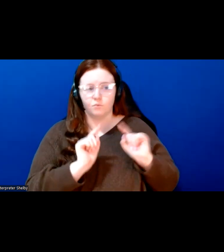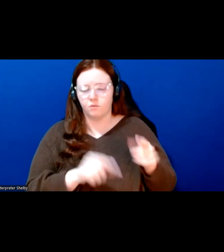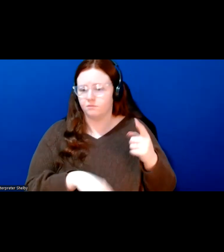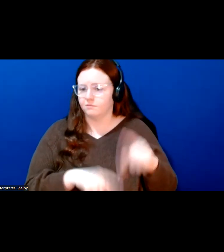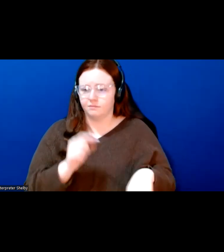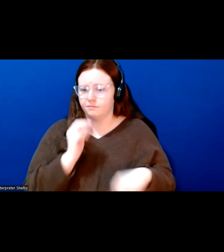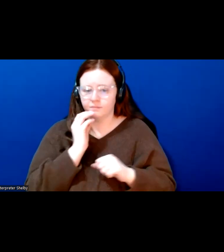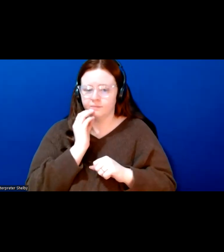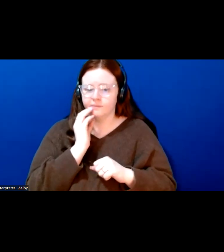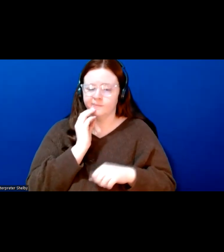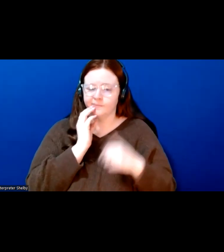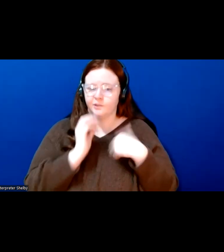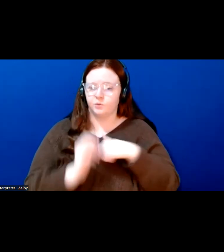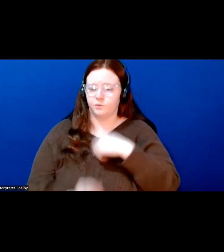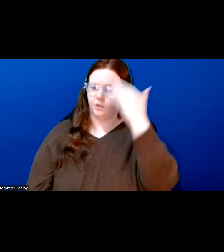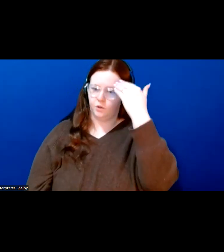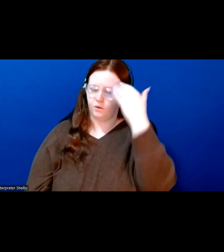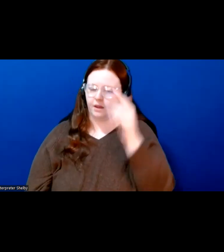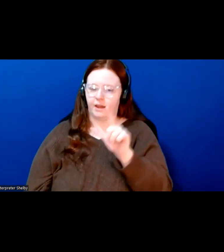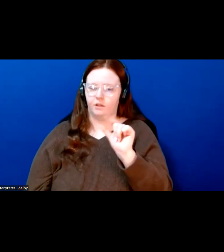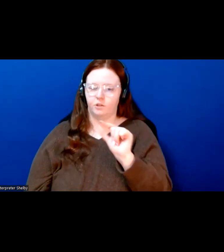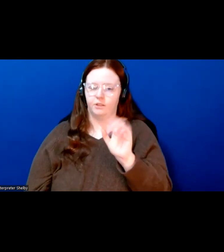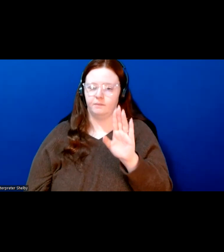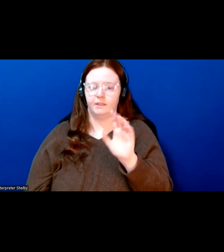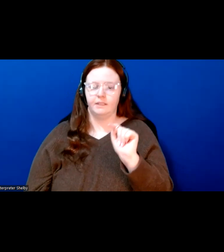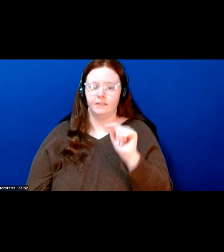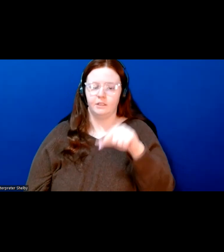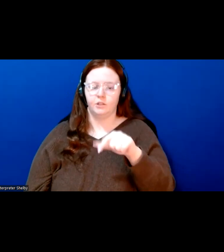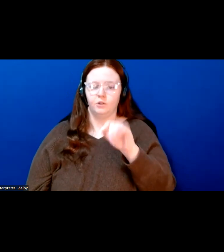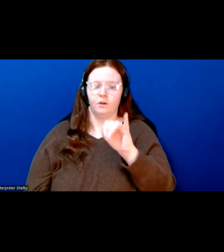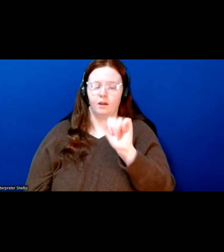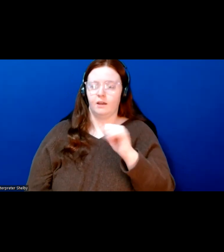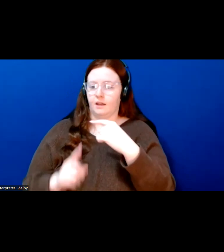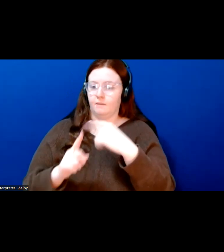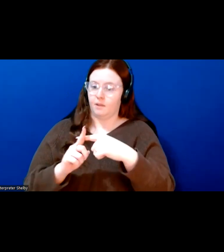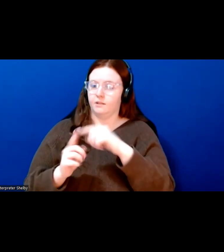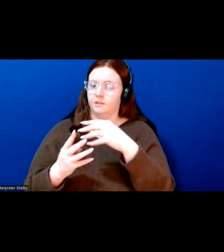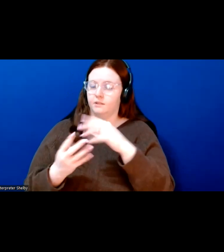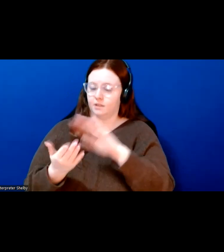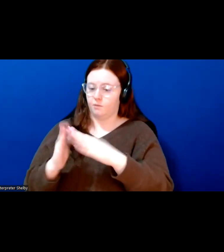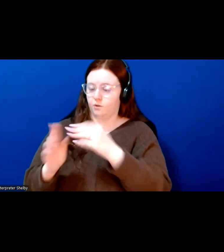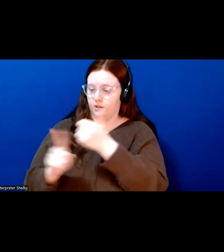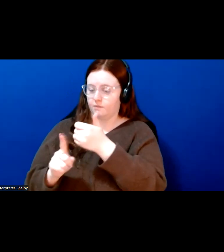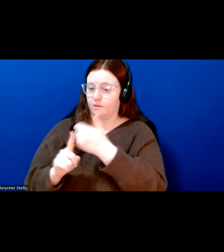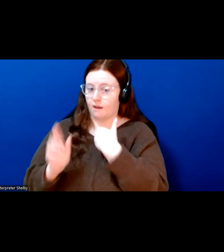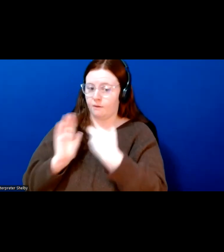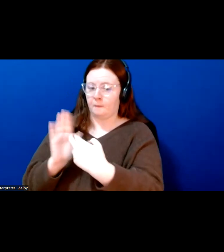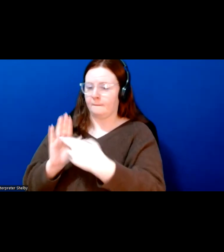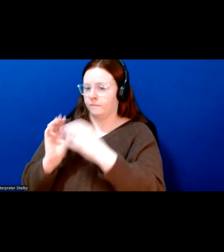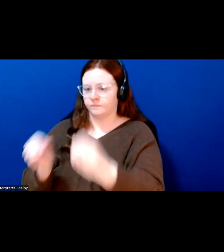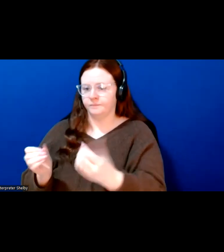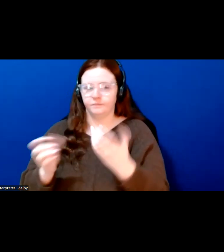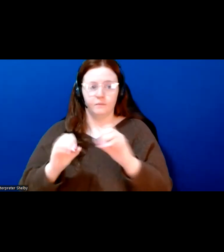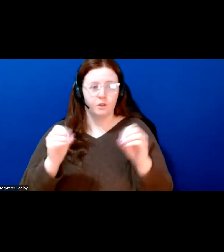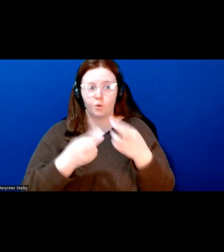the LGBTQI2+ community is well overrepresented amongst young people experiencing homelessness. You have lack of access to resources, lack of